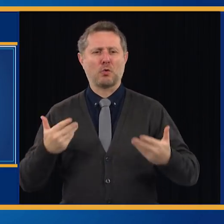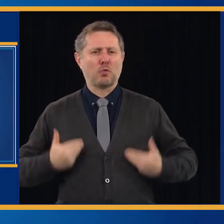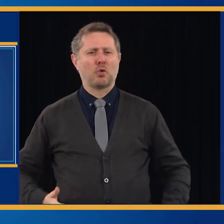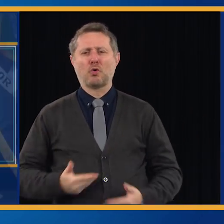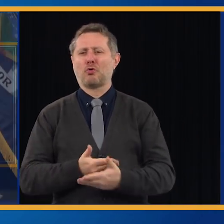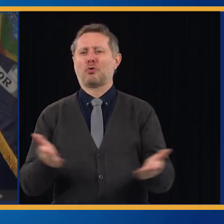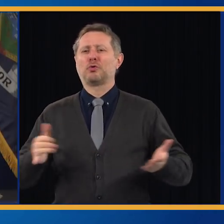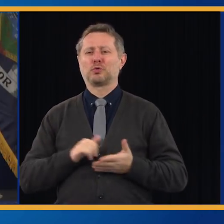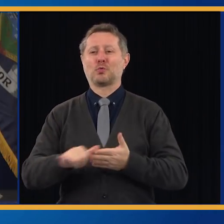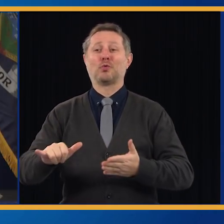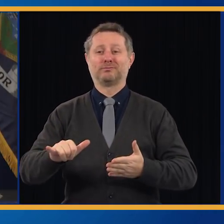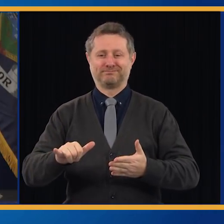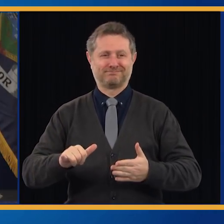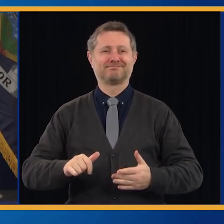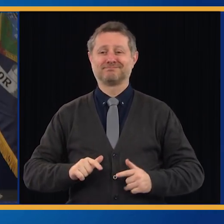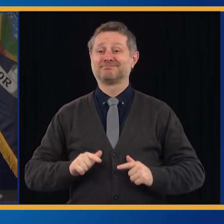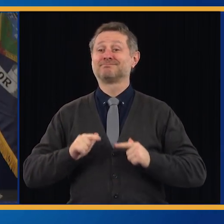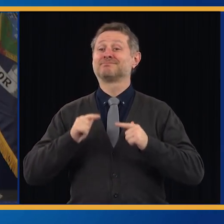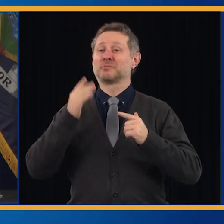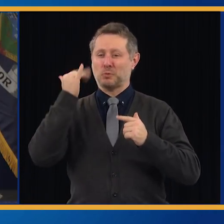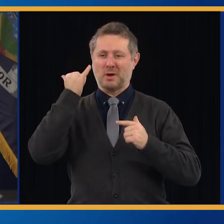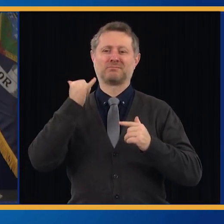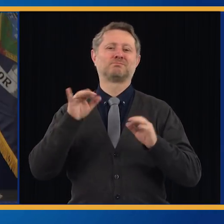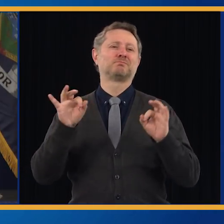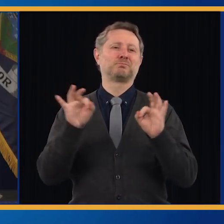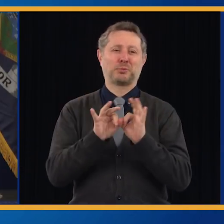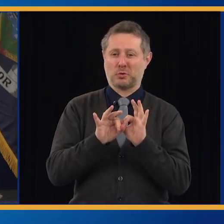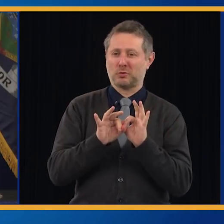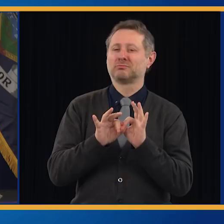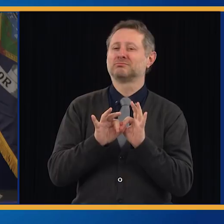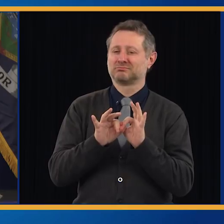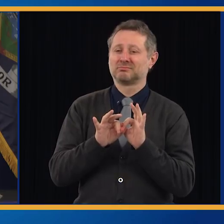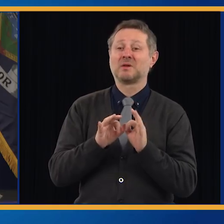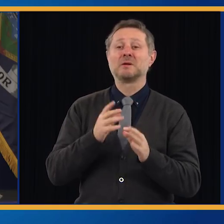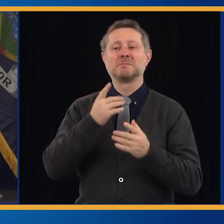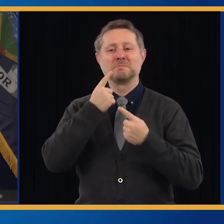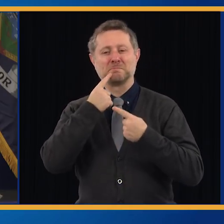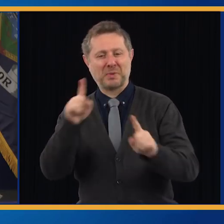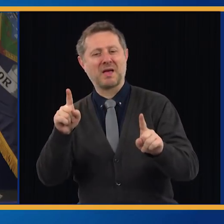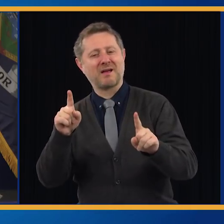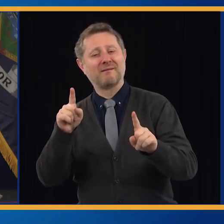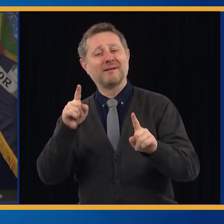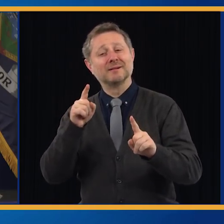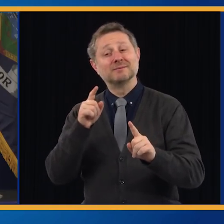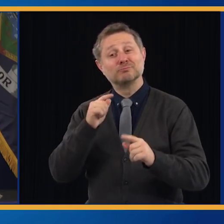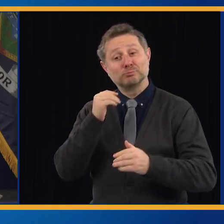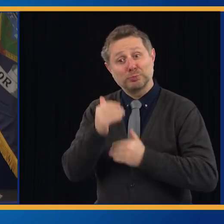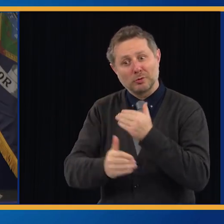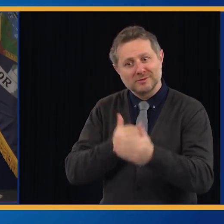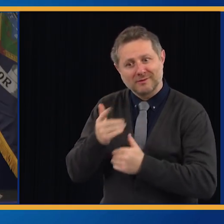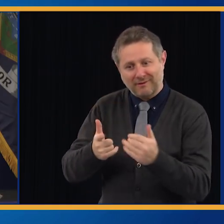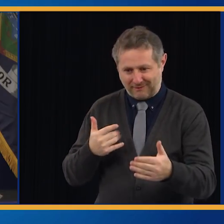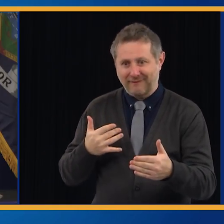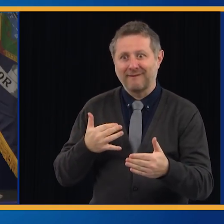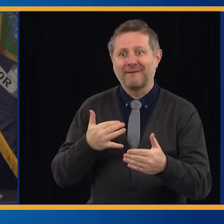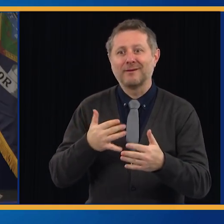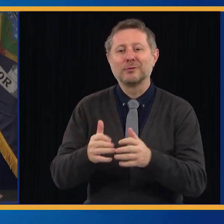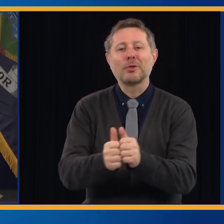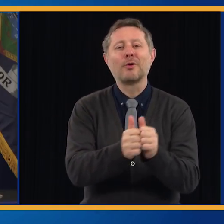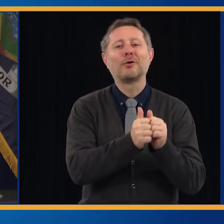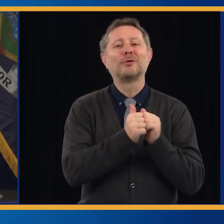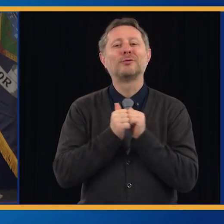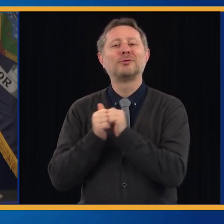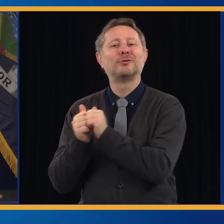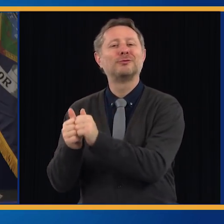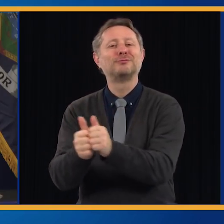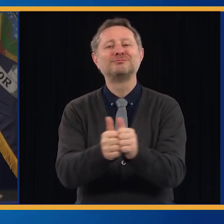we are. And that's why we got through this as well as we have thus far together, because